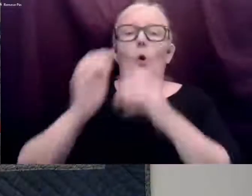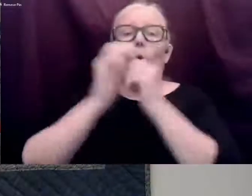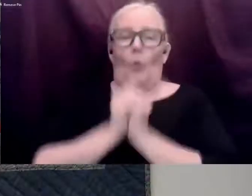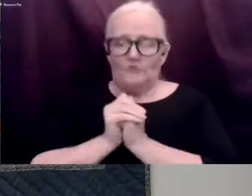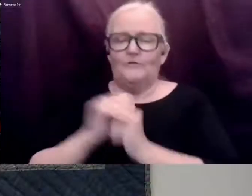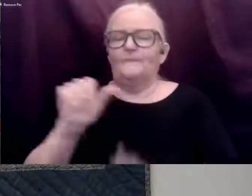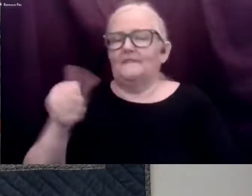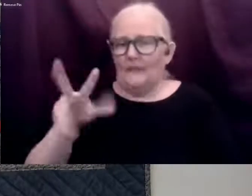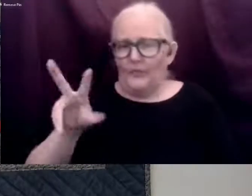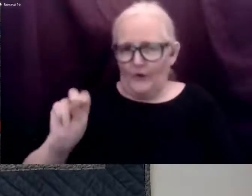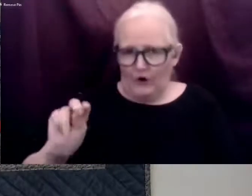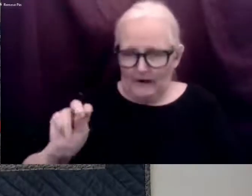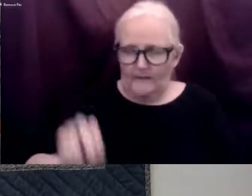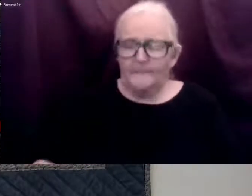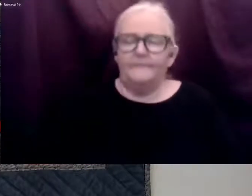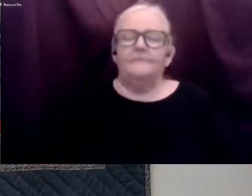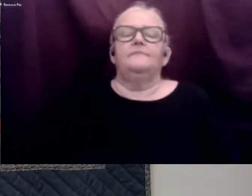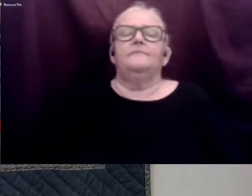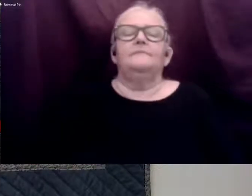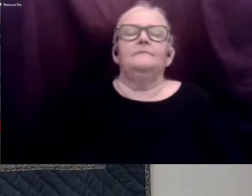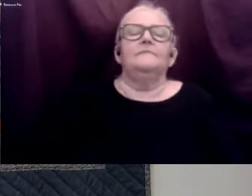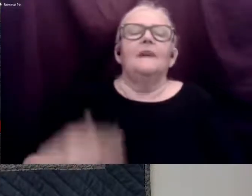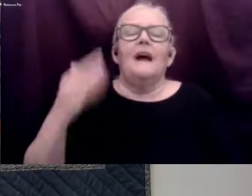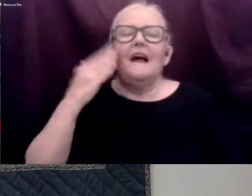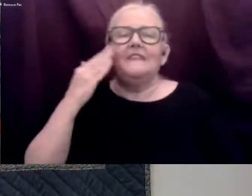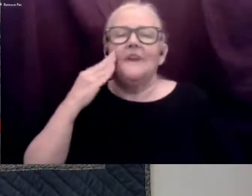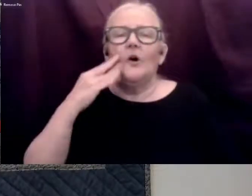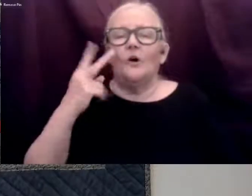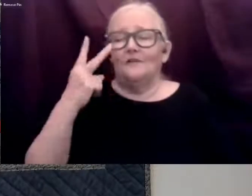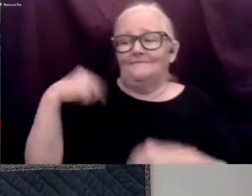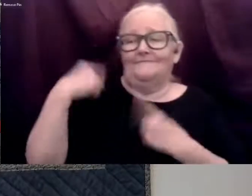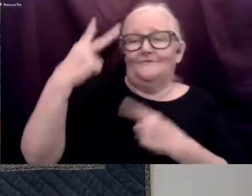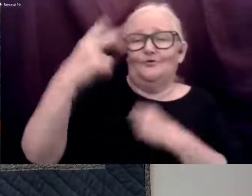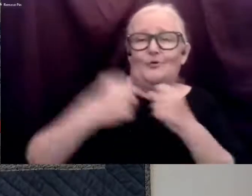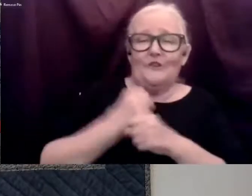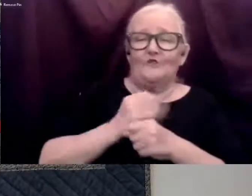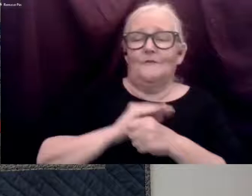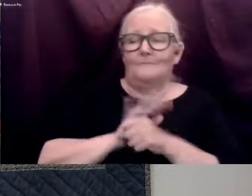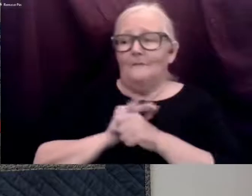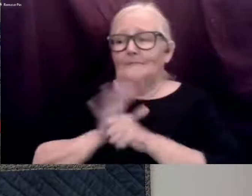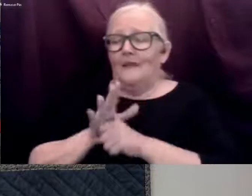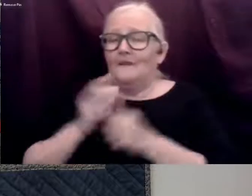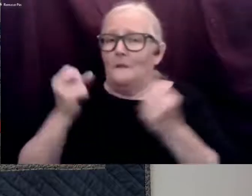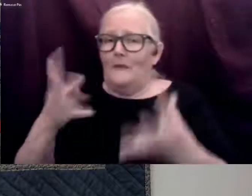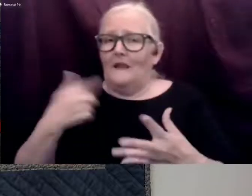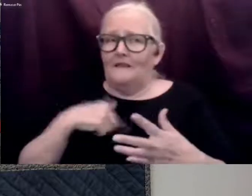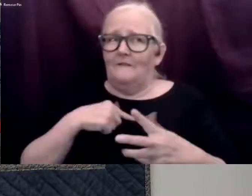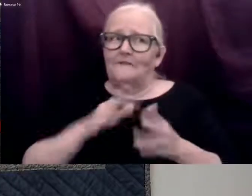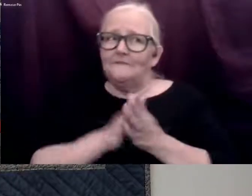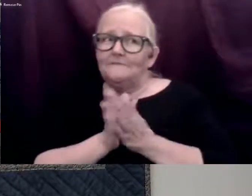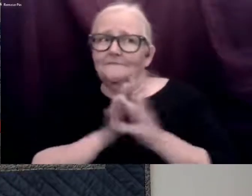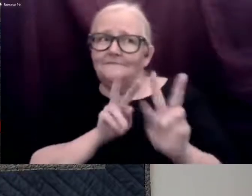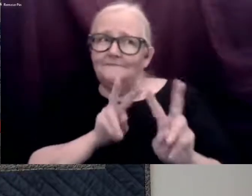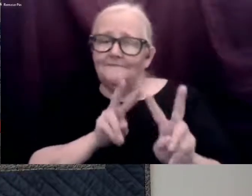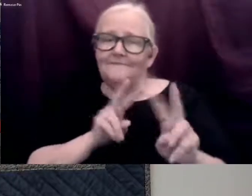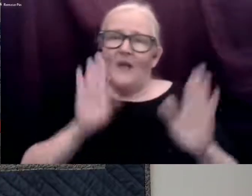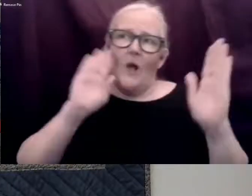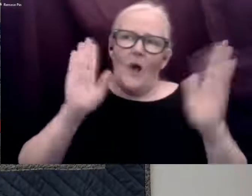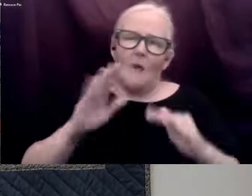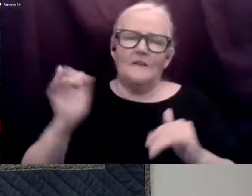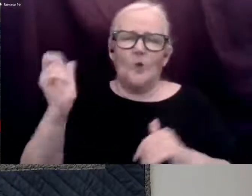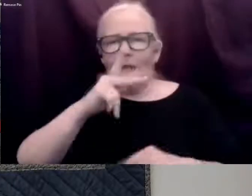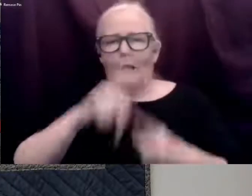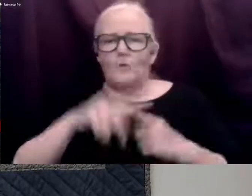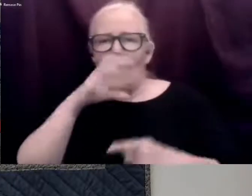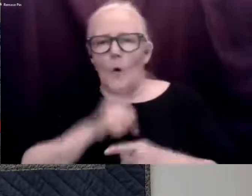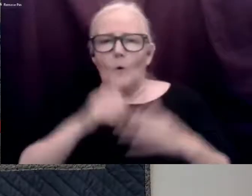2 pandemic years, most of us are looking forward to a lot of things hopefully going back to the way they were. And in some ways, I hope